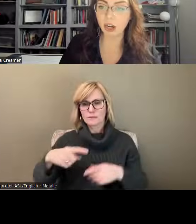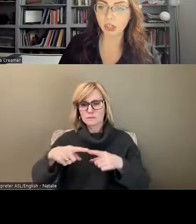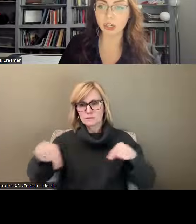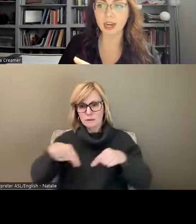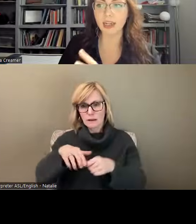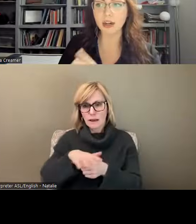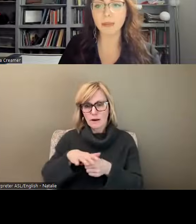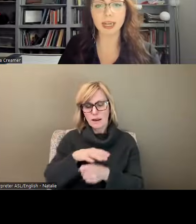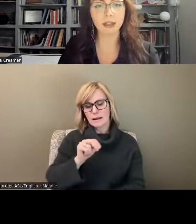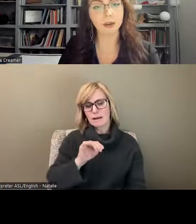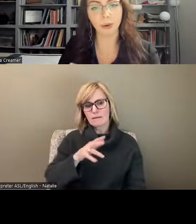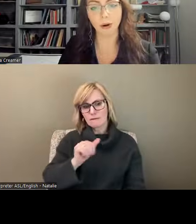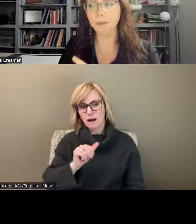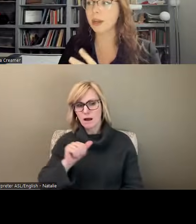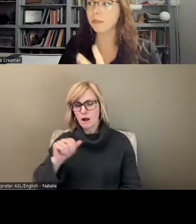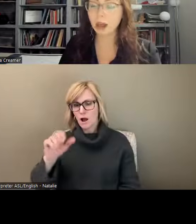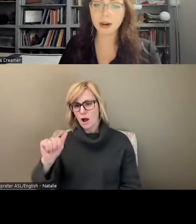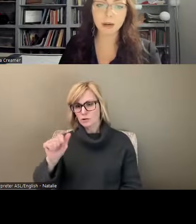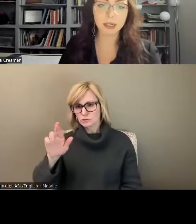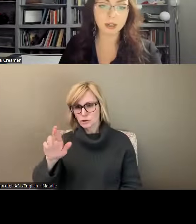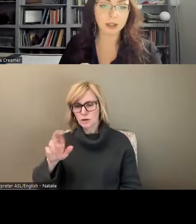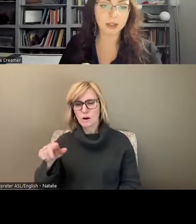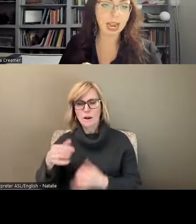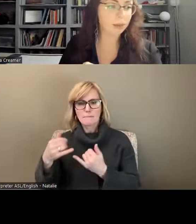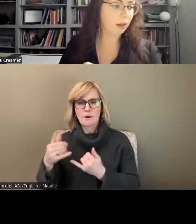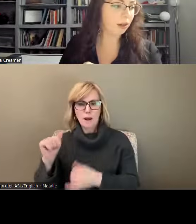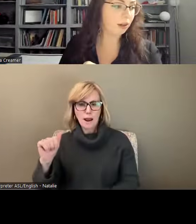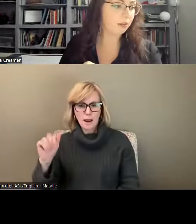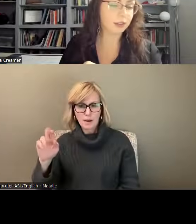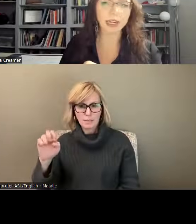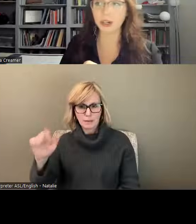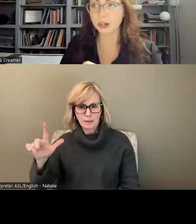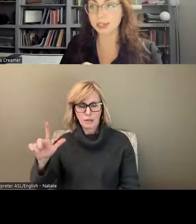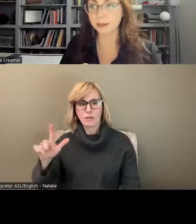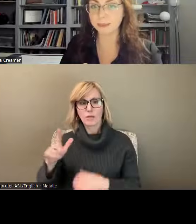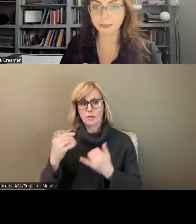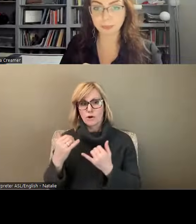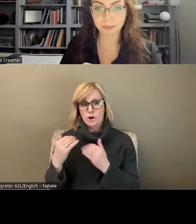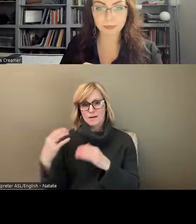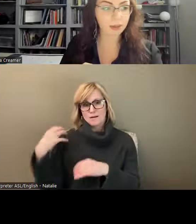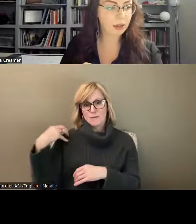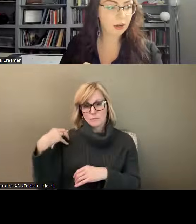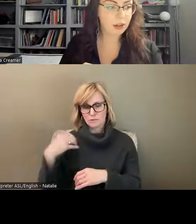Nineveh, Ashur, and Arbail, or modern Erbil, the current capital of Iraqi Kurdistan.